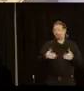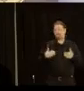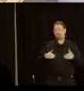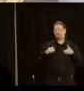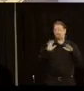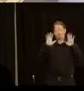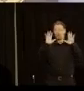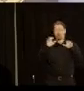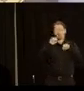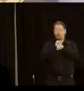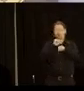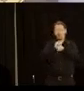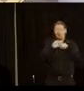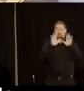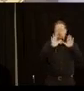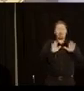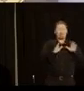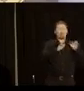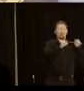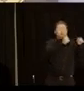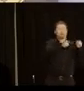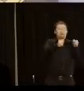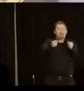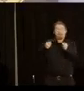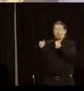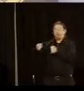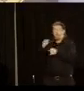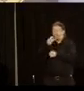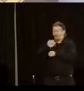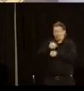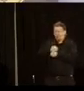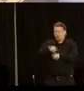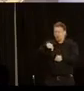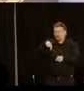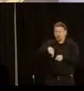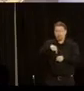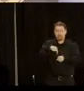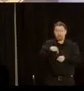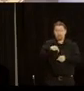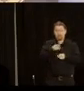incredible individuals, the unsung heroes that work in this field day in